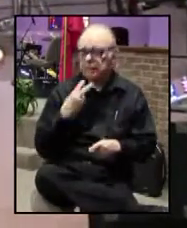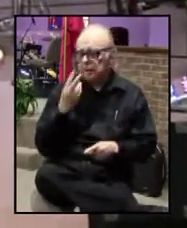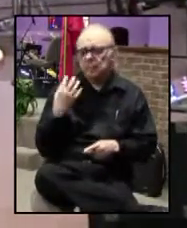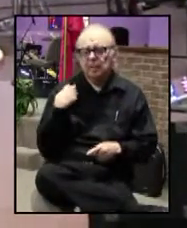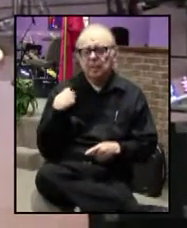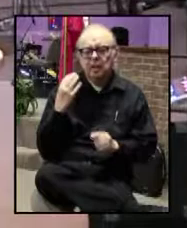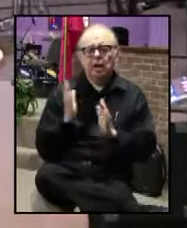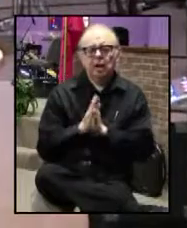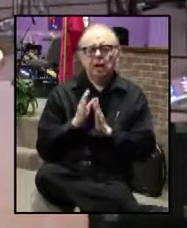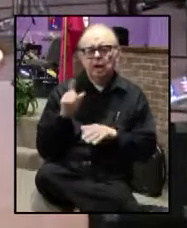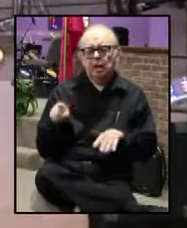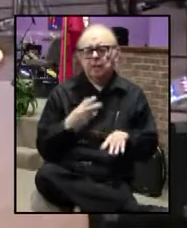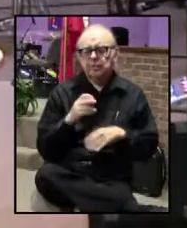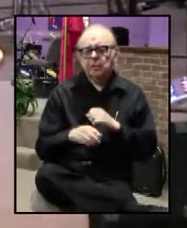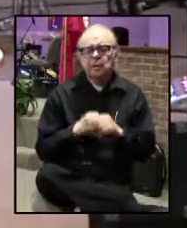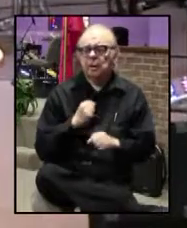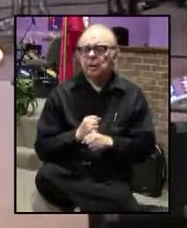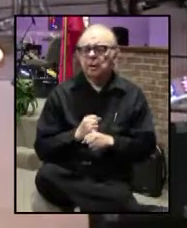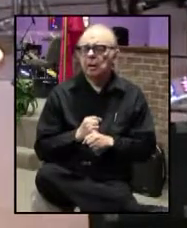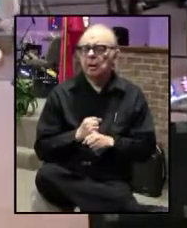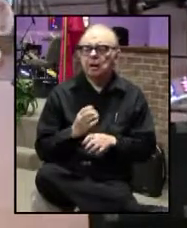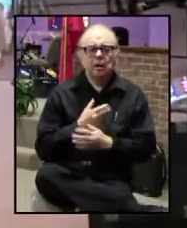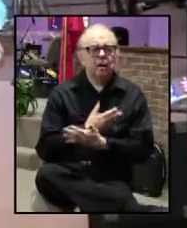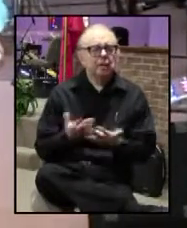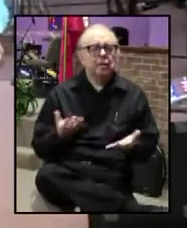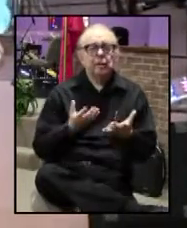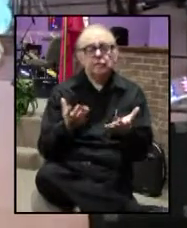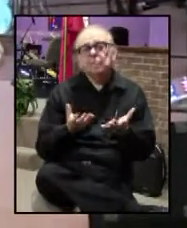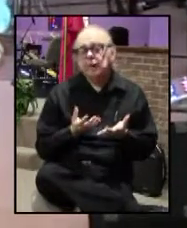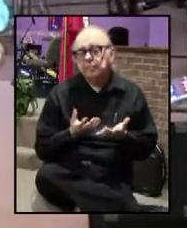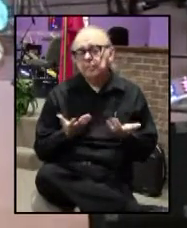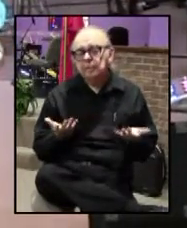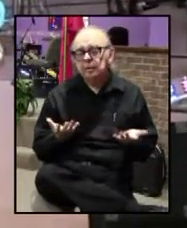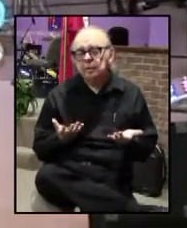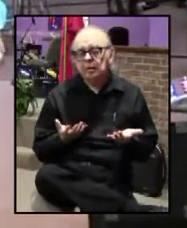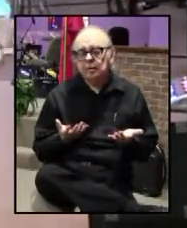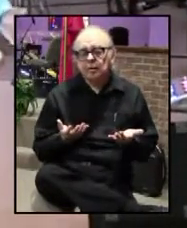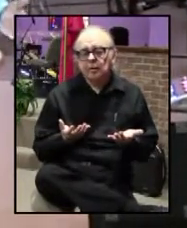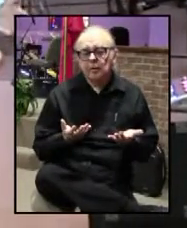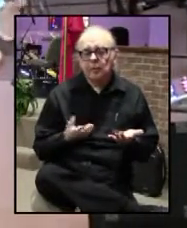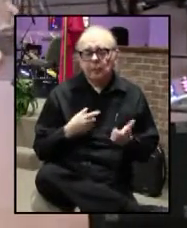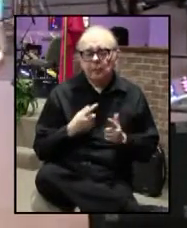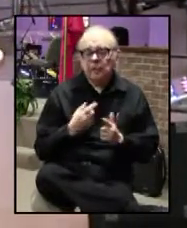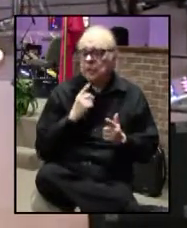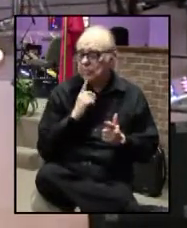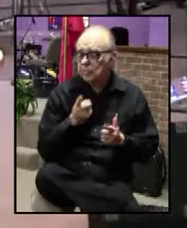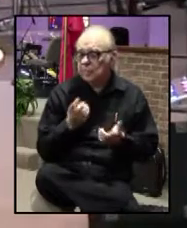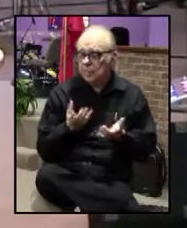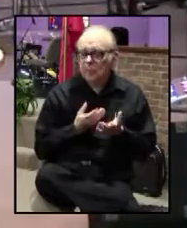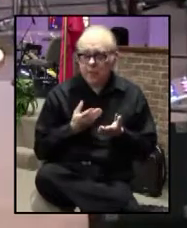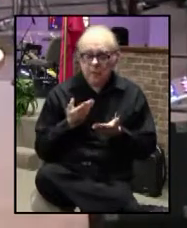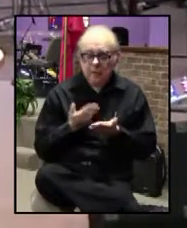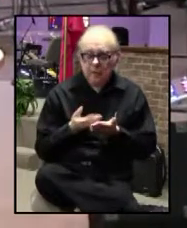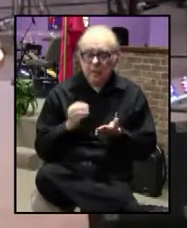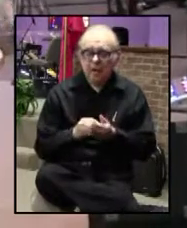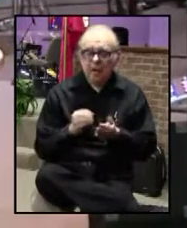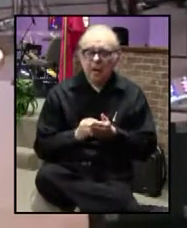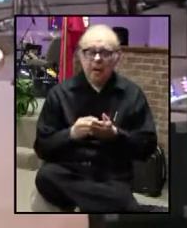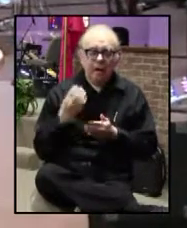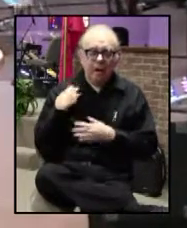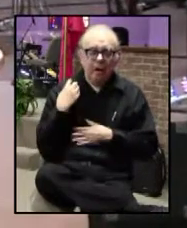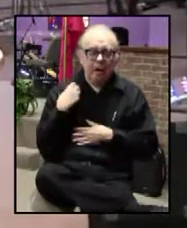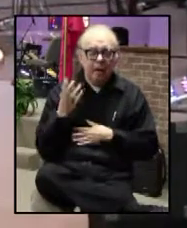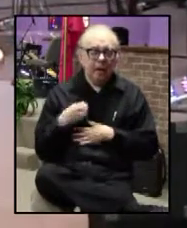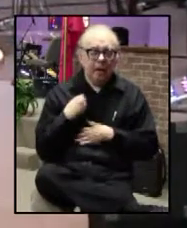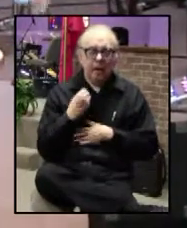and you say, hey boss, I've been here for 3 years. I've done everything you wanted. And I would really like a raise. He says, I've been waiting to